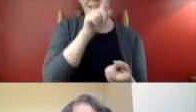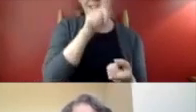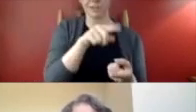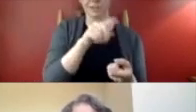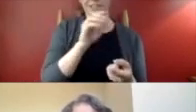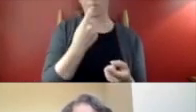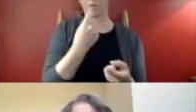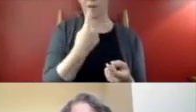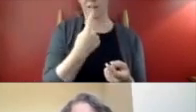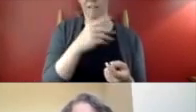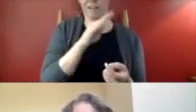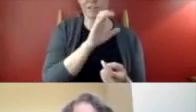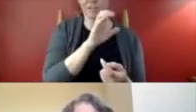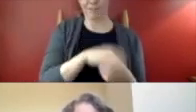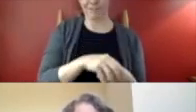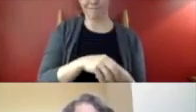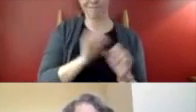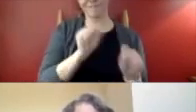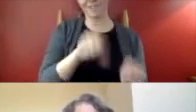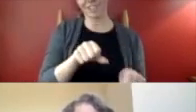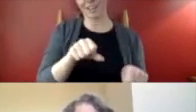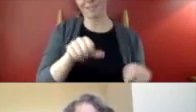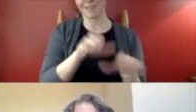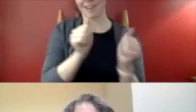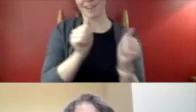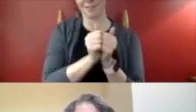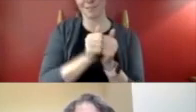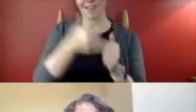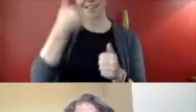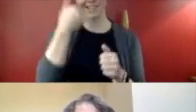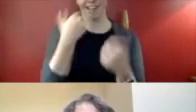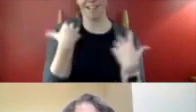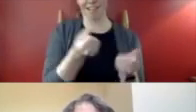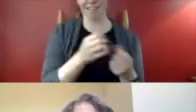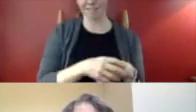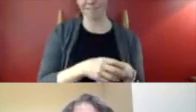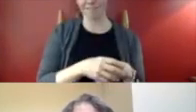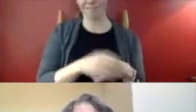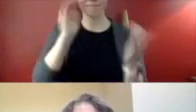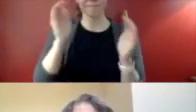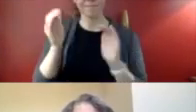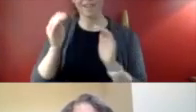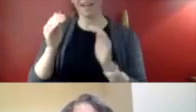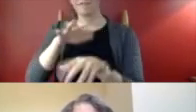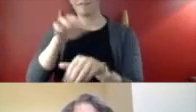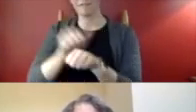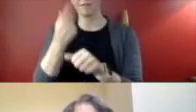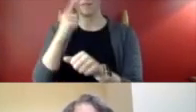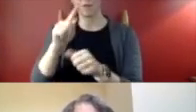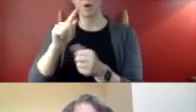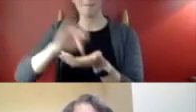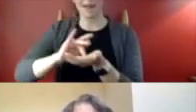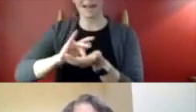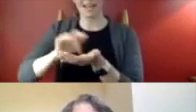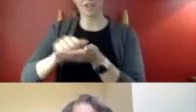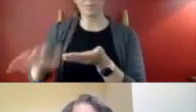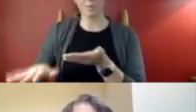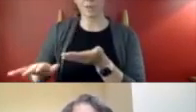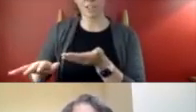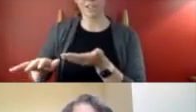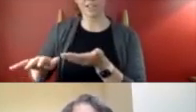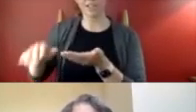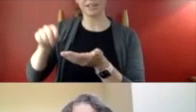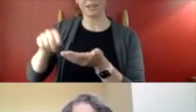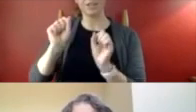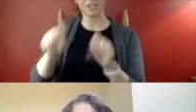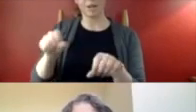contraceptive pills, which can be dispensed by telehealth. By contrast, visits for medication abortion, which can also be provided in part by